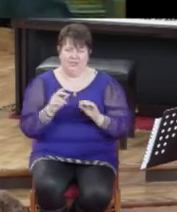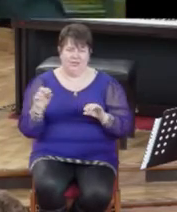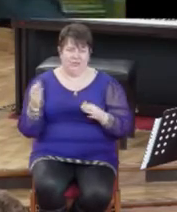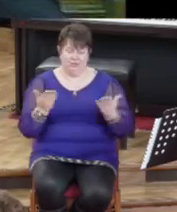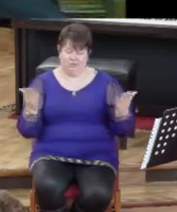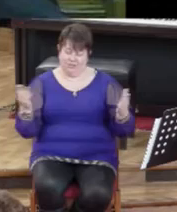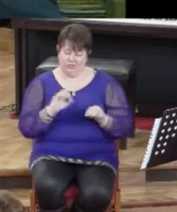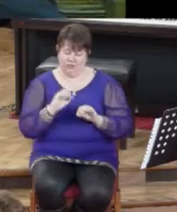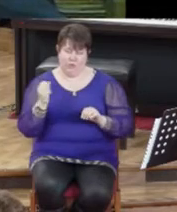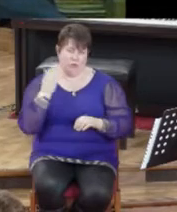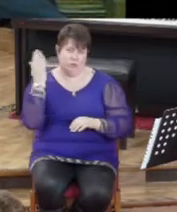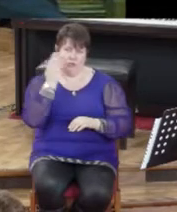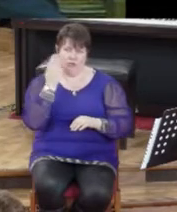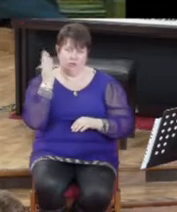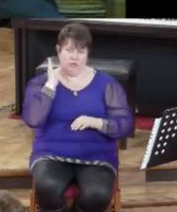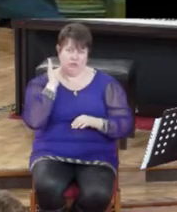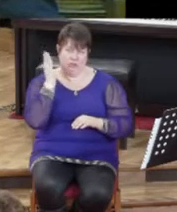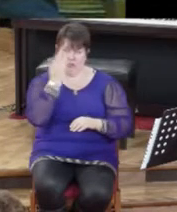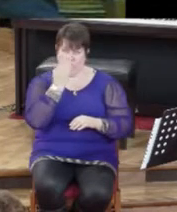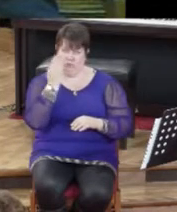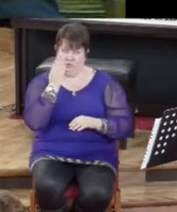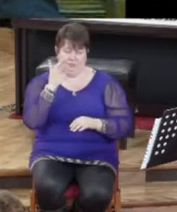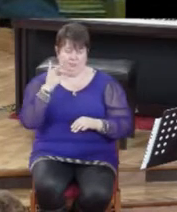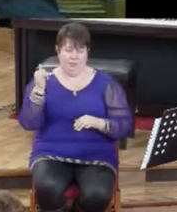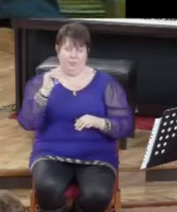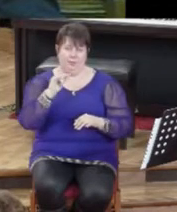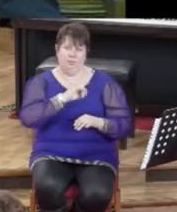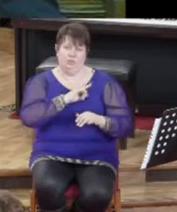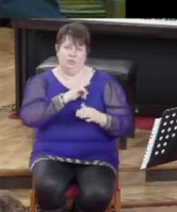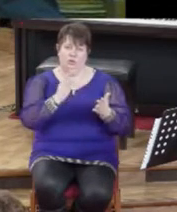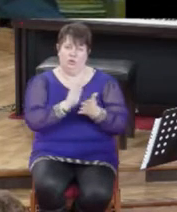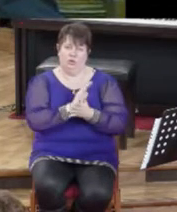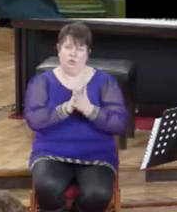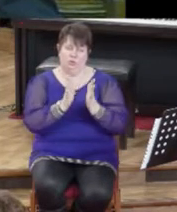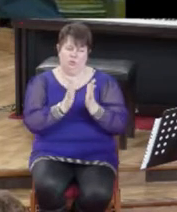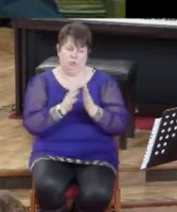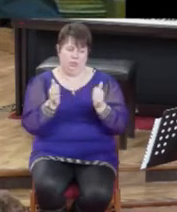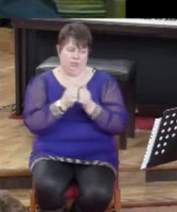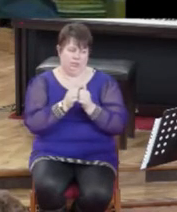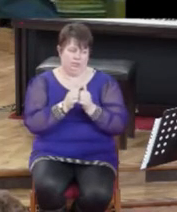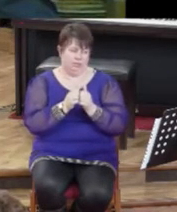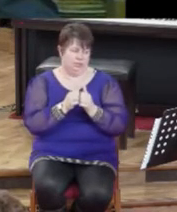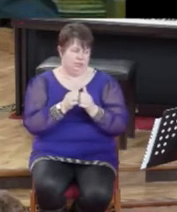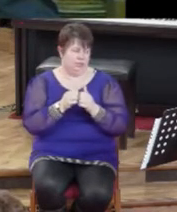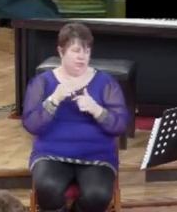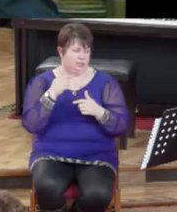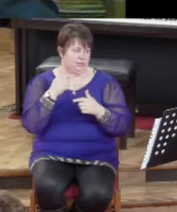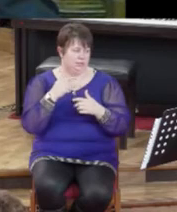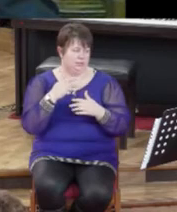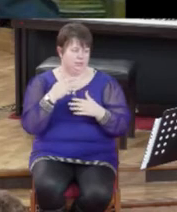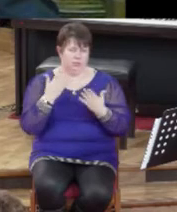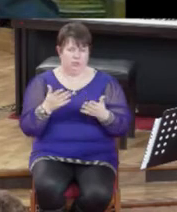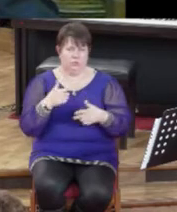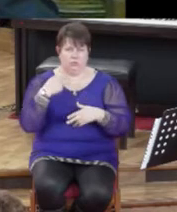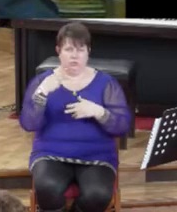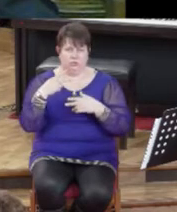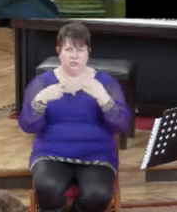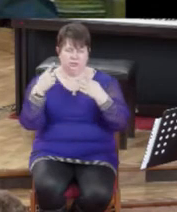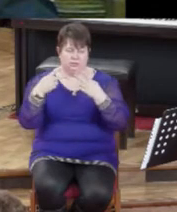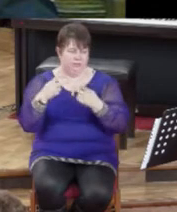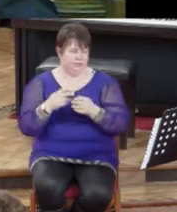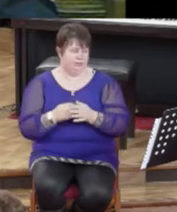school, and some of them elsewhere, perhaps on holiday. So let's sing this hymn. It's number 632 in the hymn books, if you're following there.